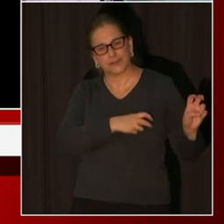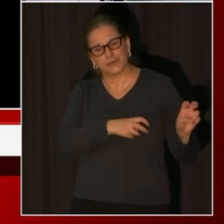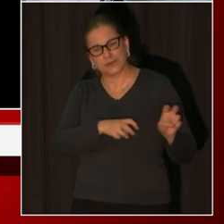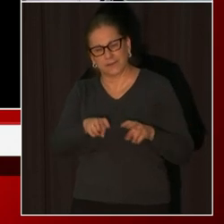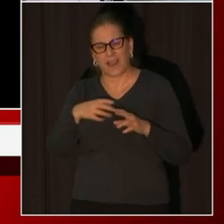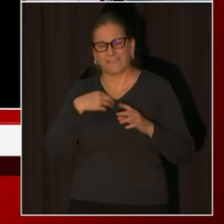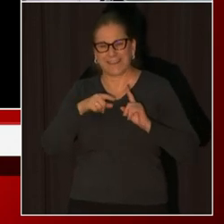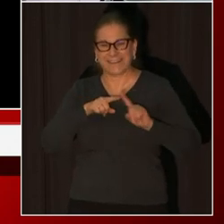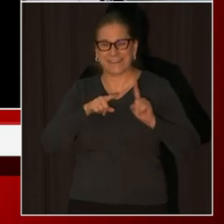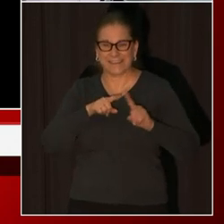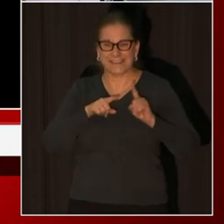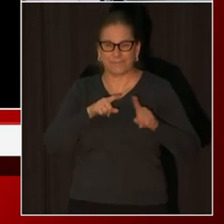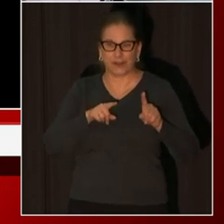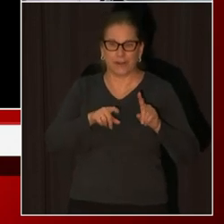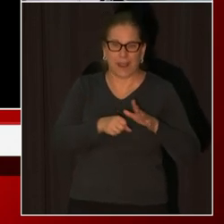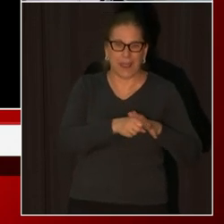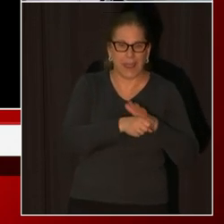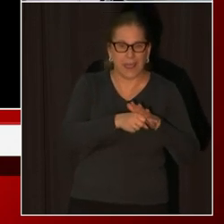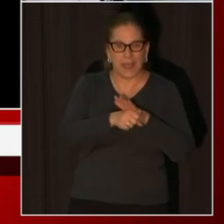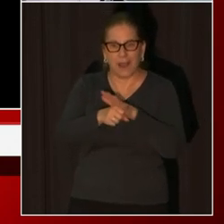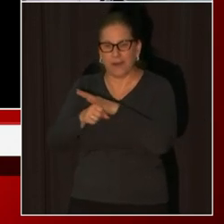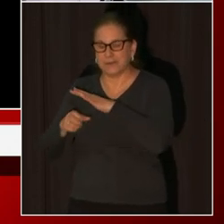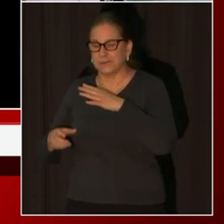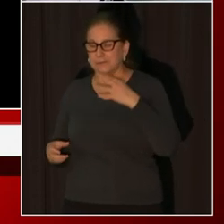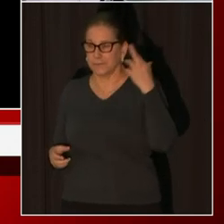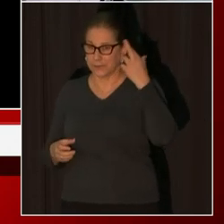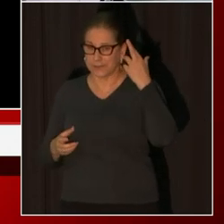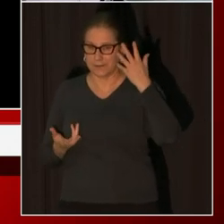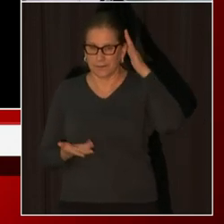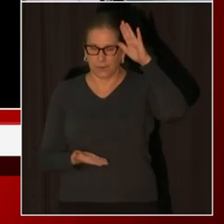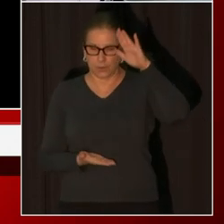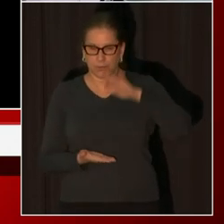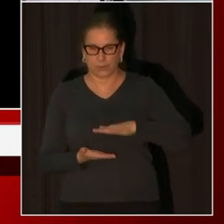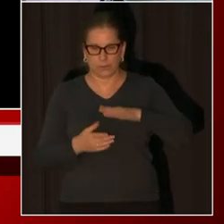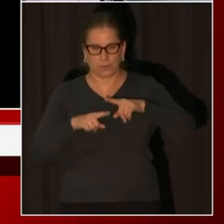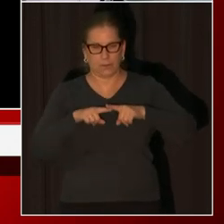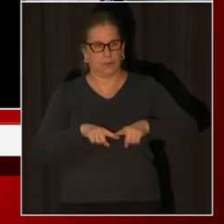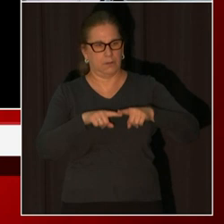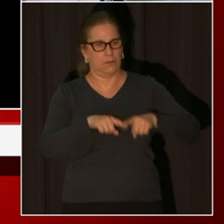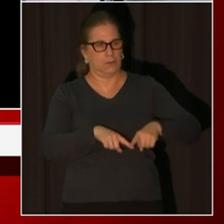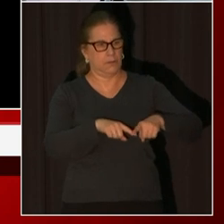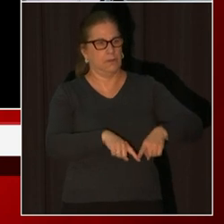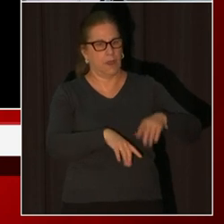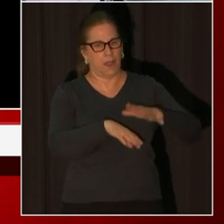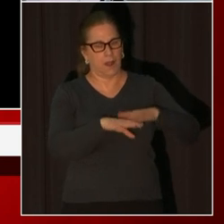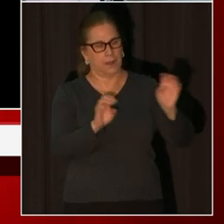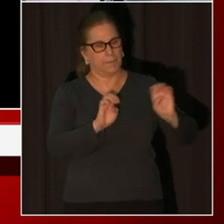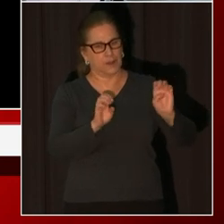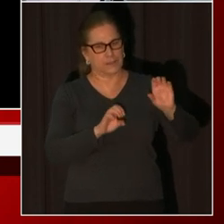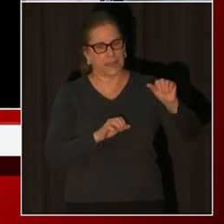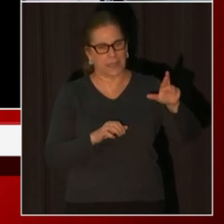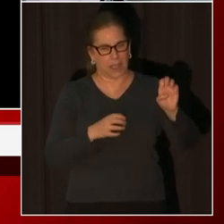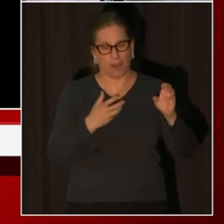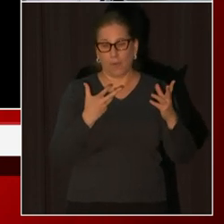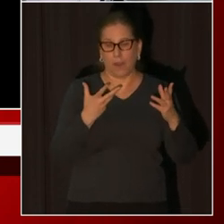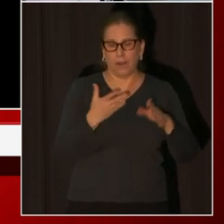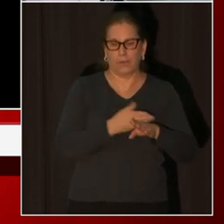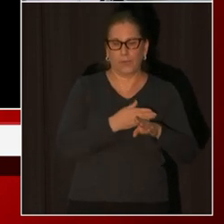include reducing reliance on emergency care and improving health outcomes